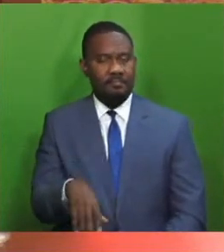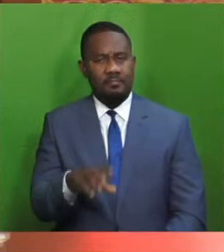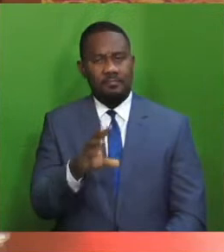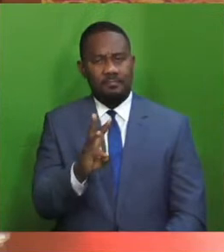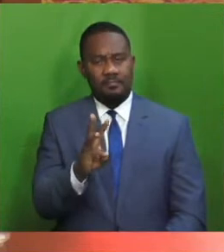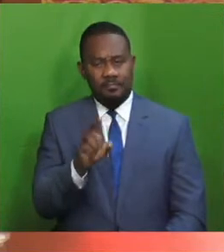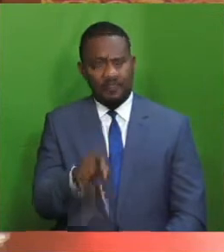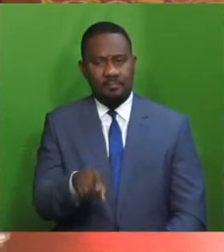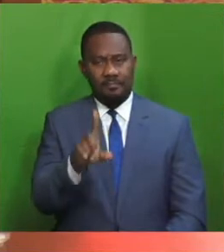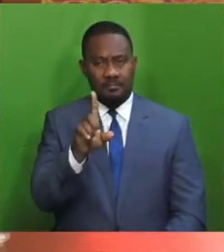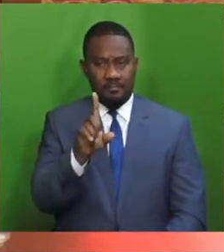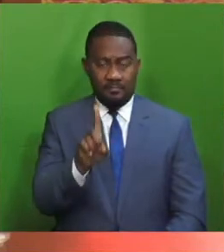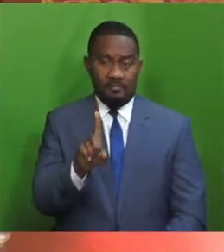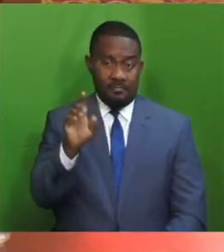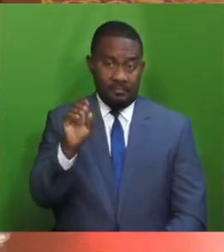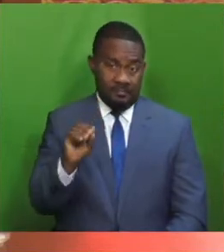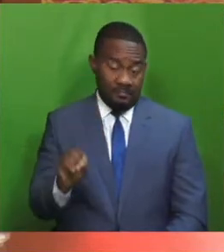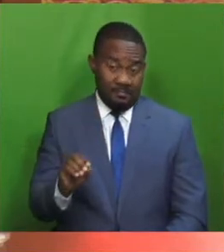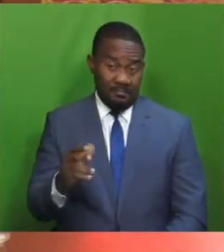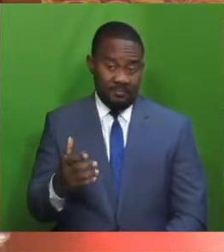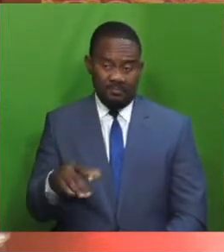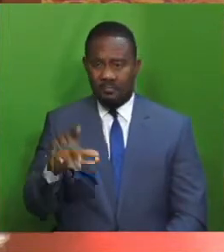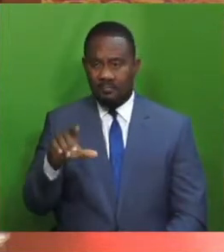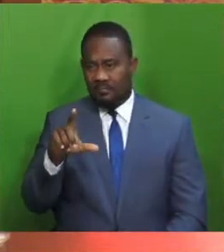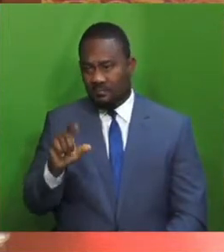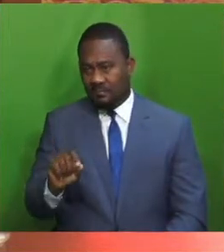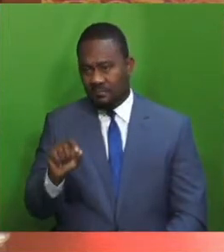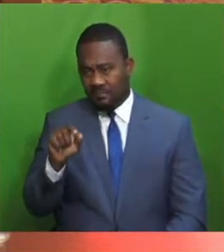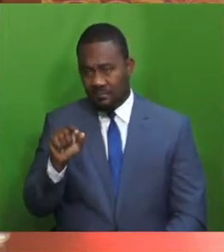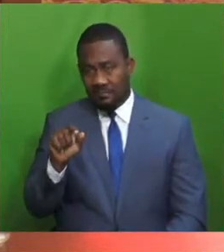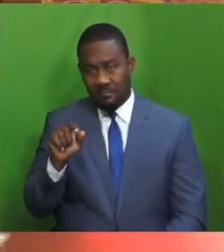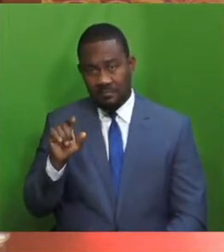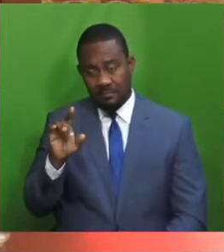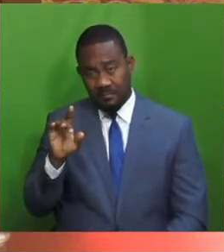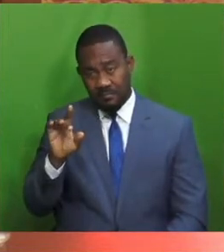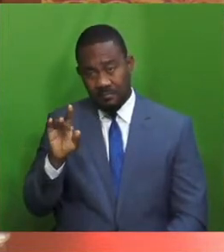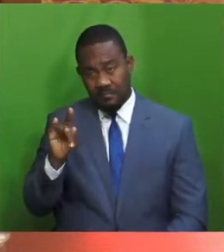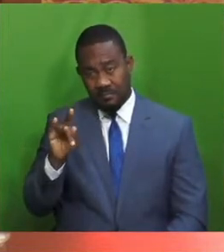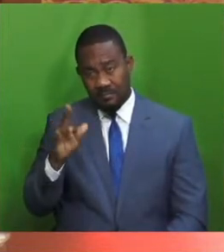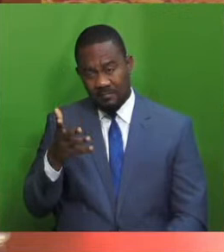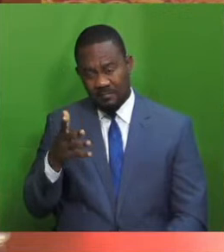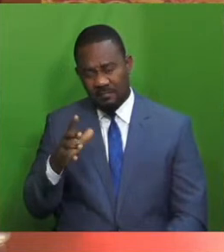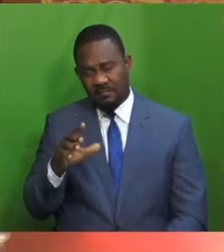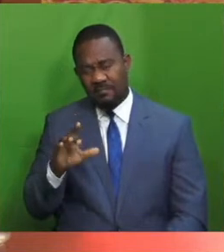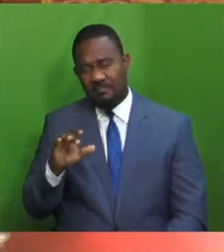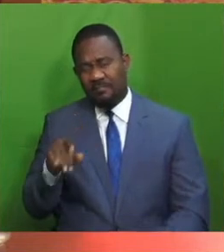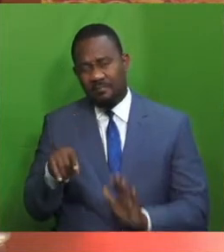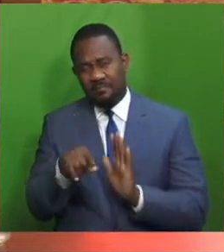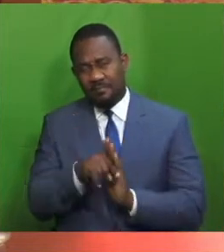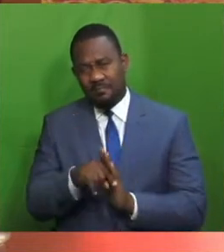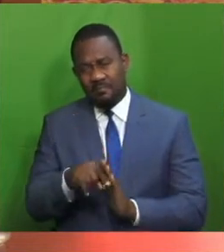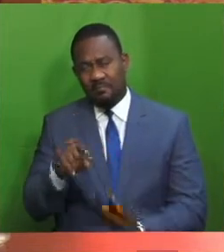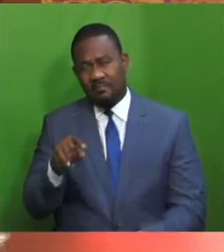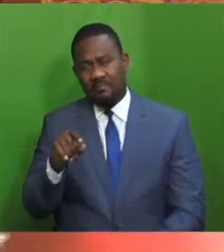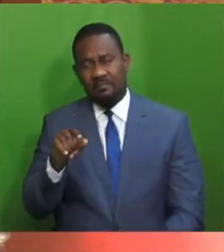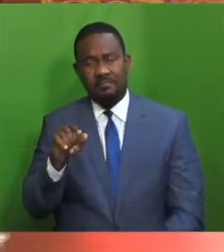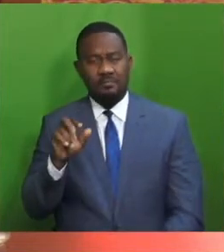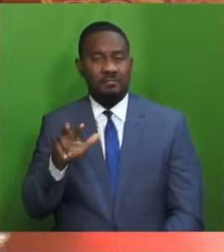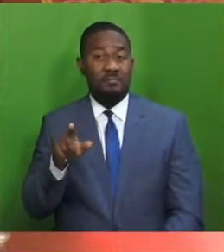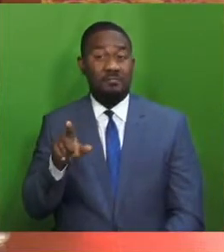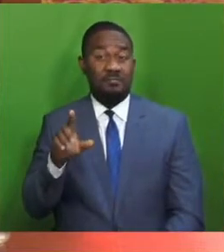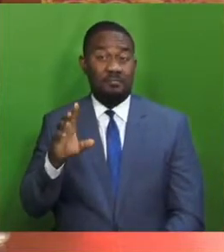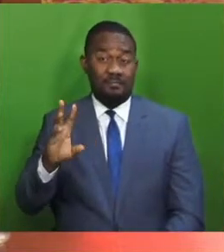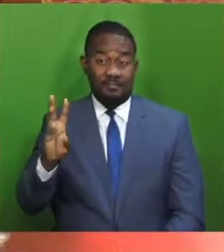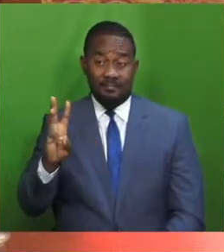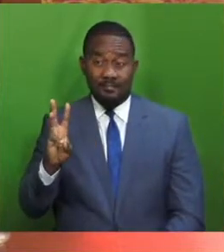6.1%. Yes, in 2018, it contracted, negative 3.6, 2019,